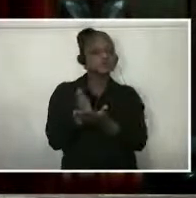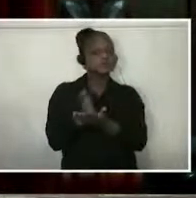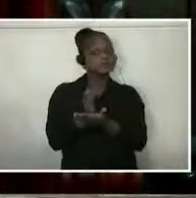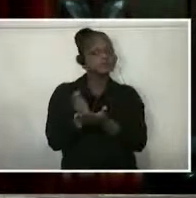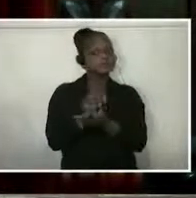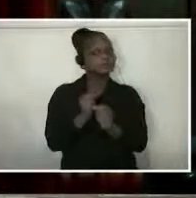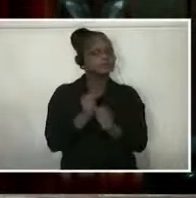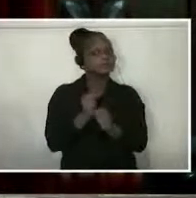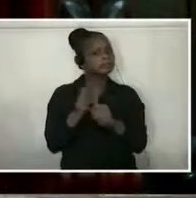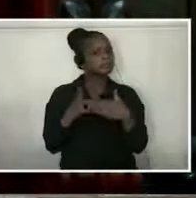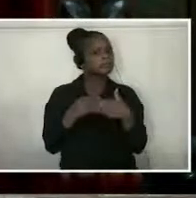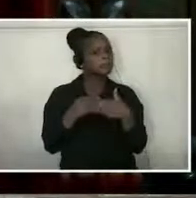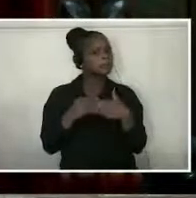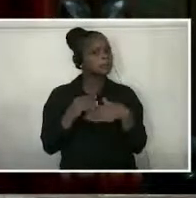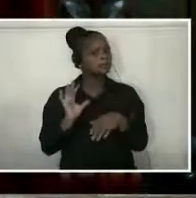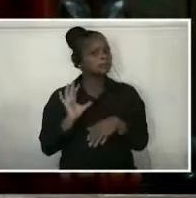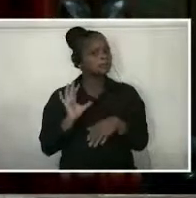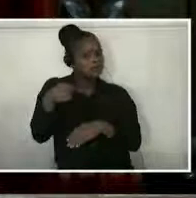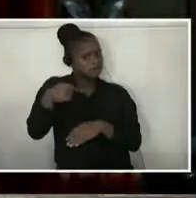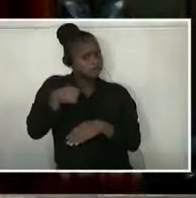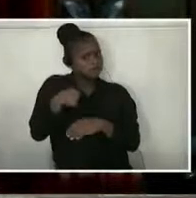their better halves.